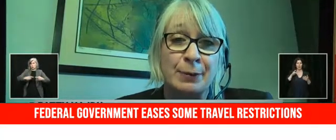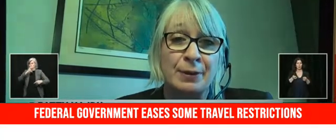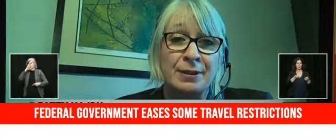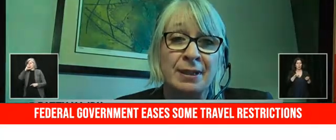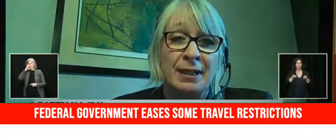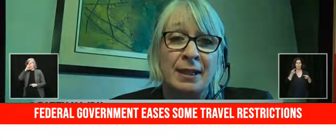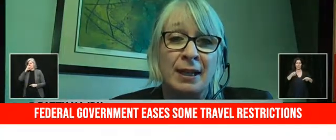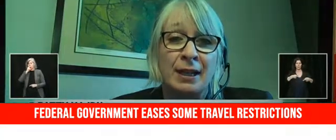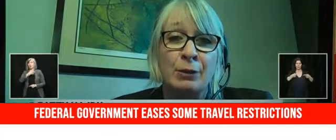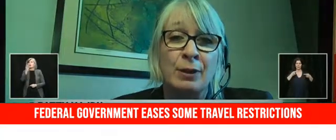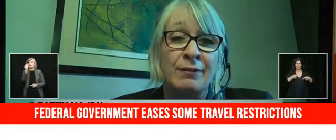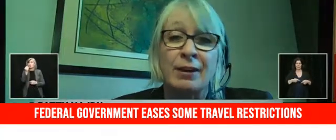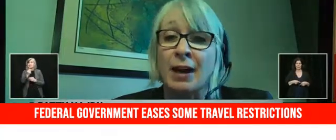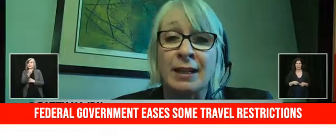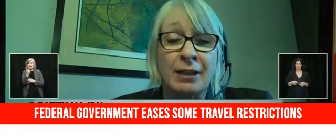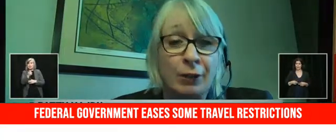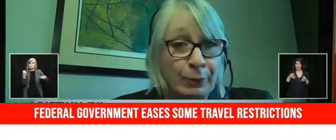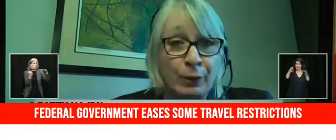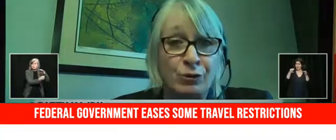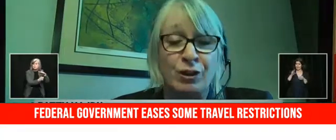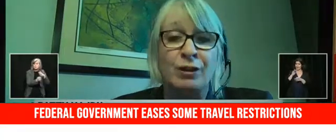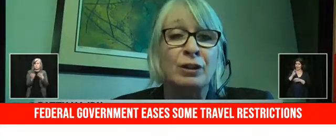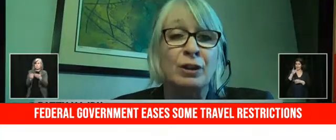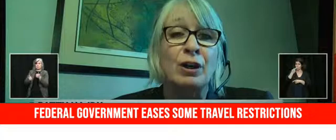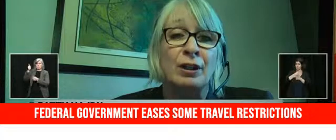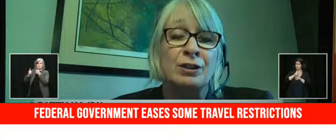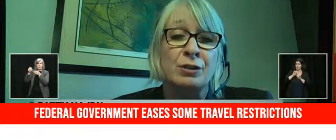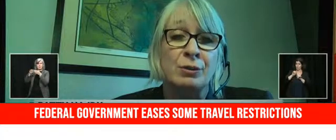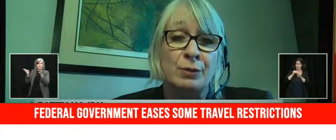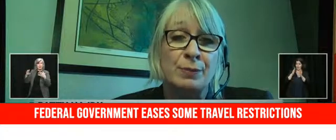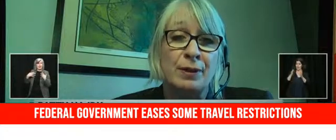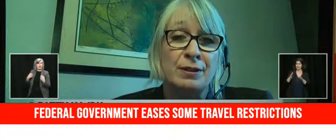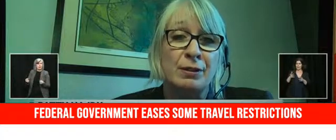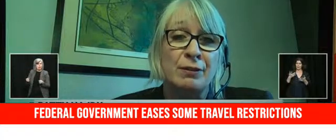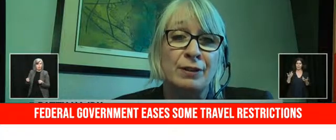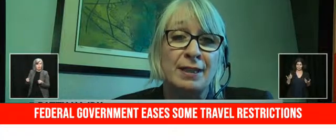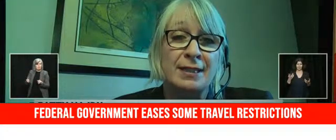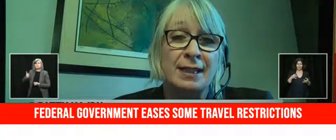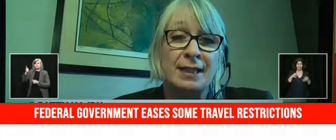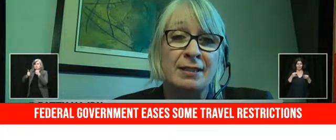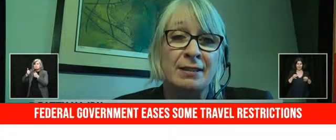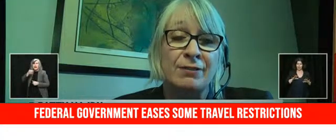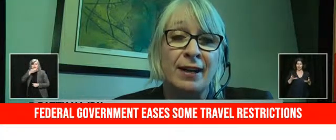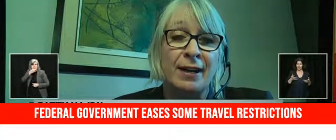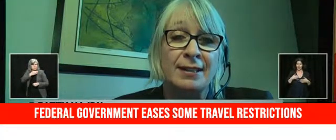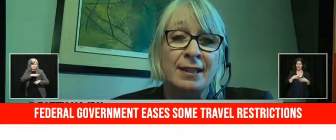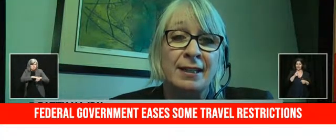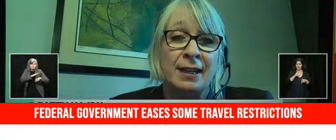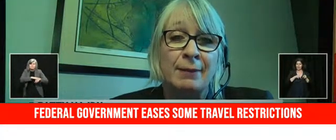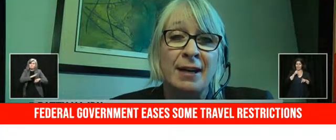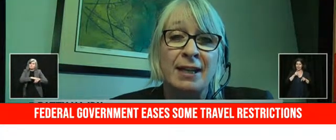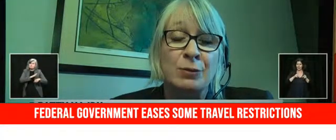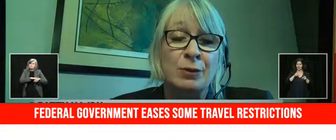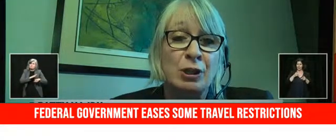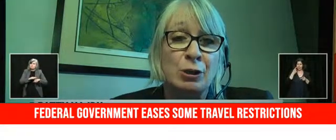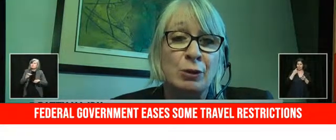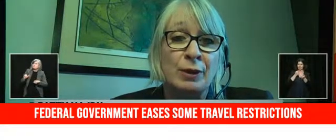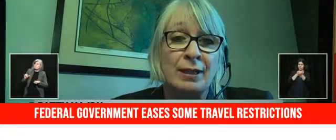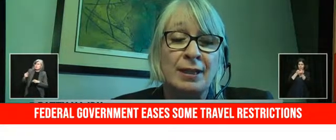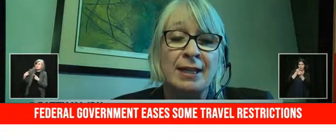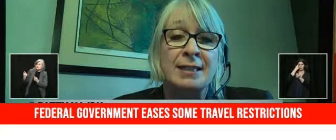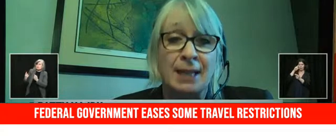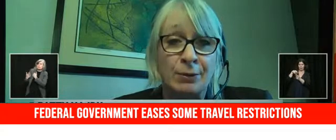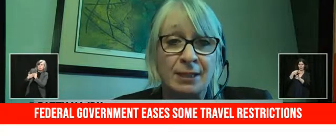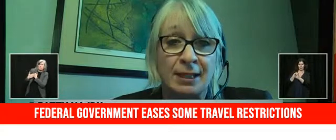health experts who have guided our approach all along to the response to COVID-19. And in fact, as we